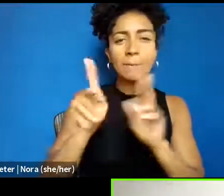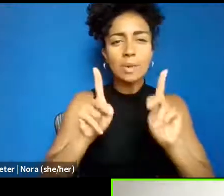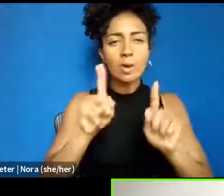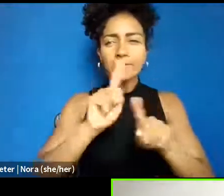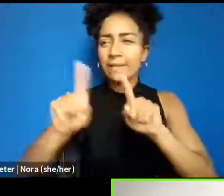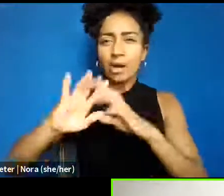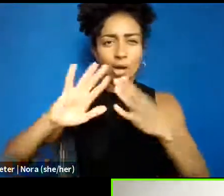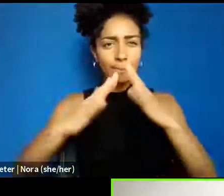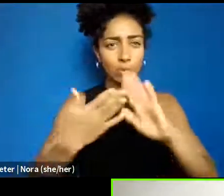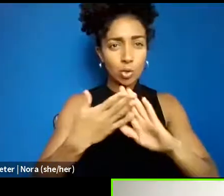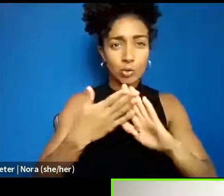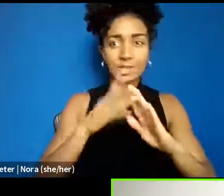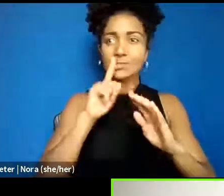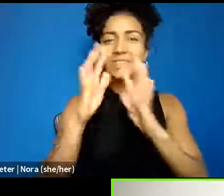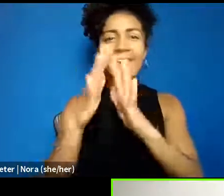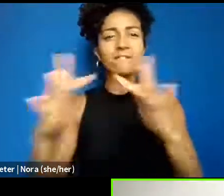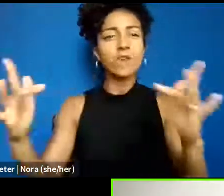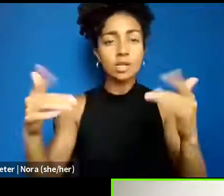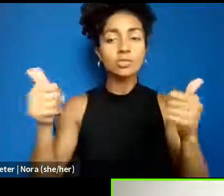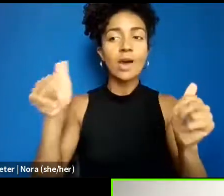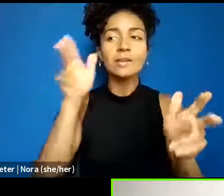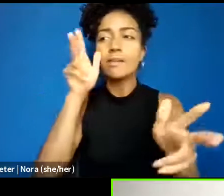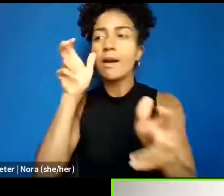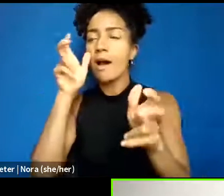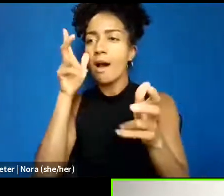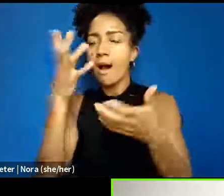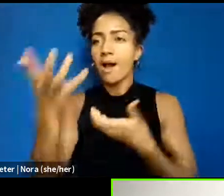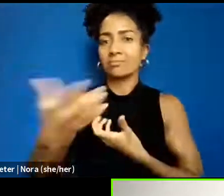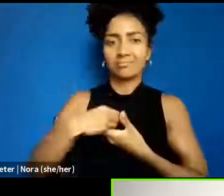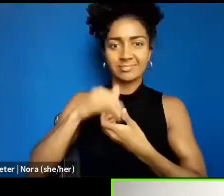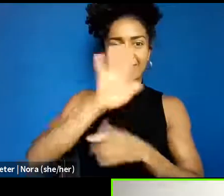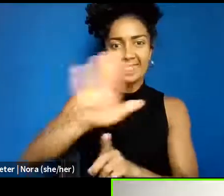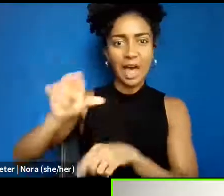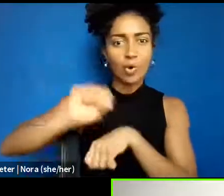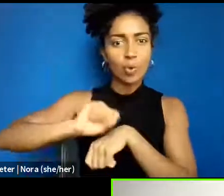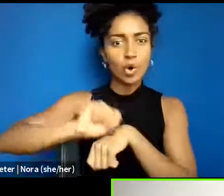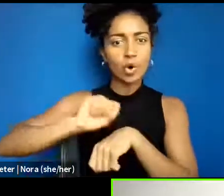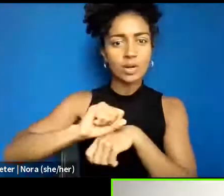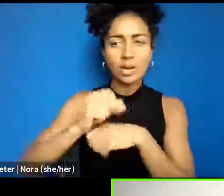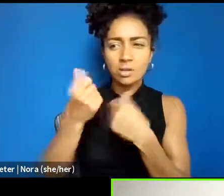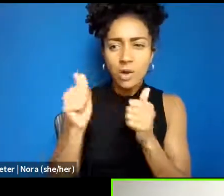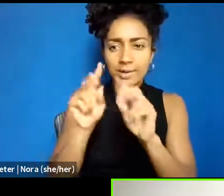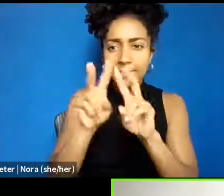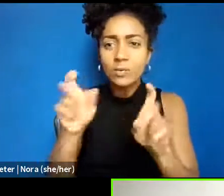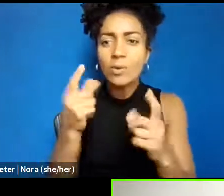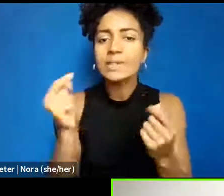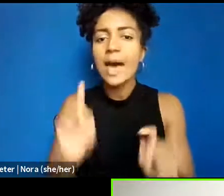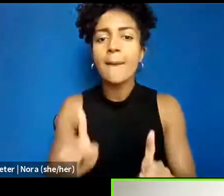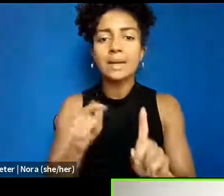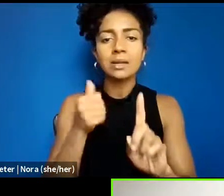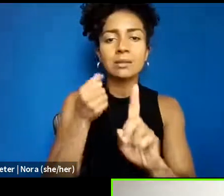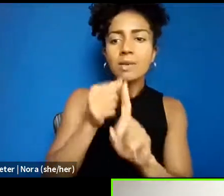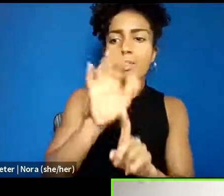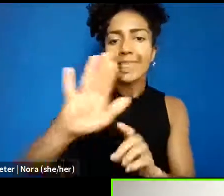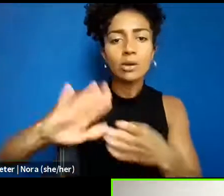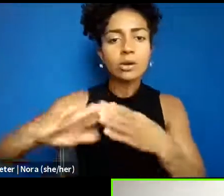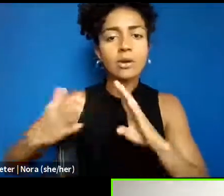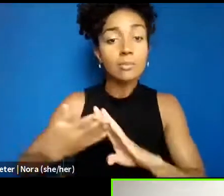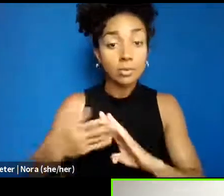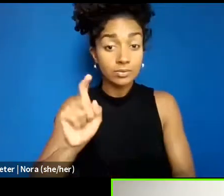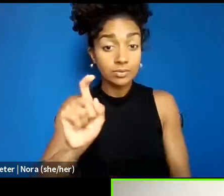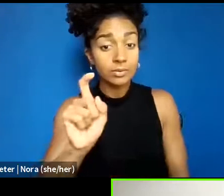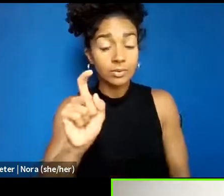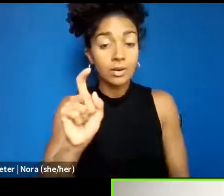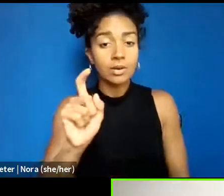of understanding that work and the work and what's happening in various communities? But also the other part of it is doing